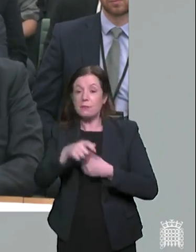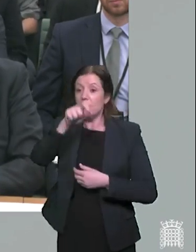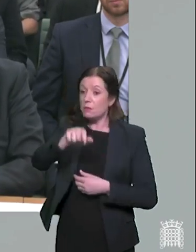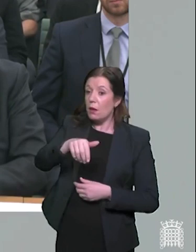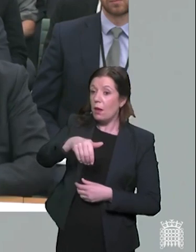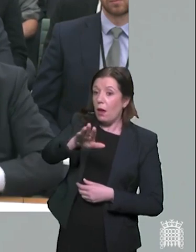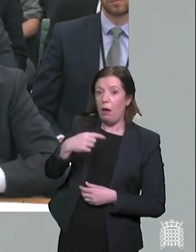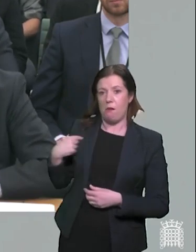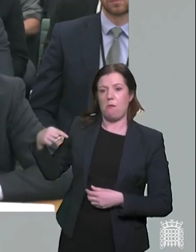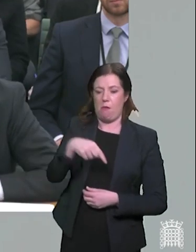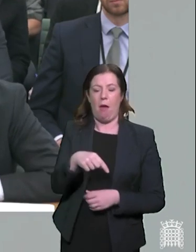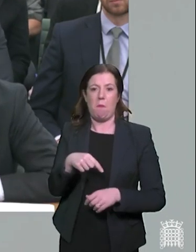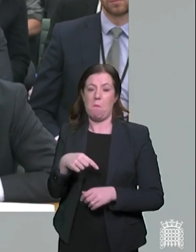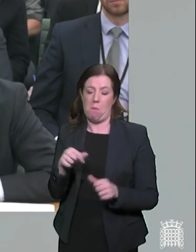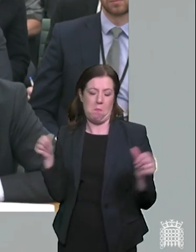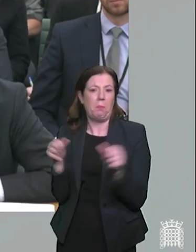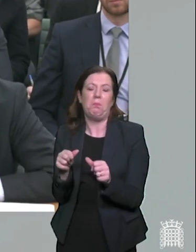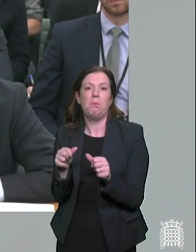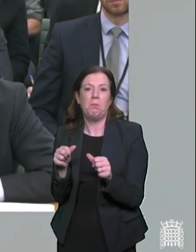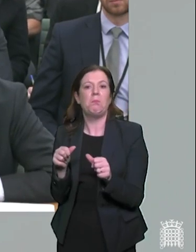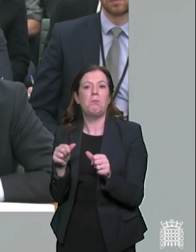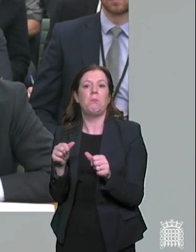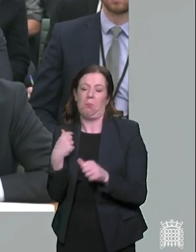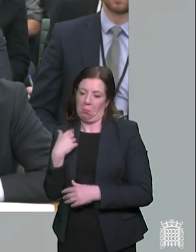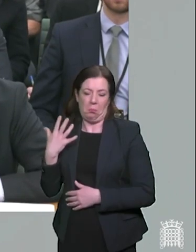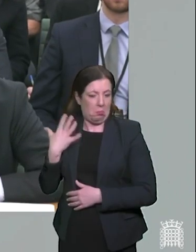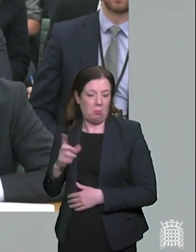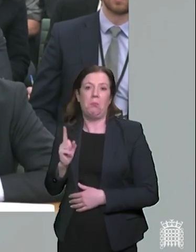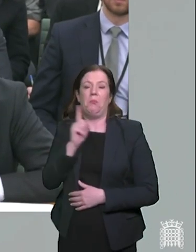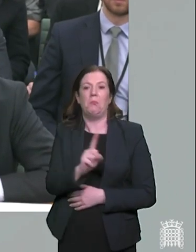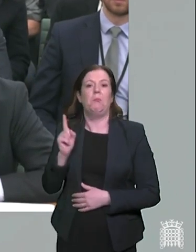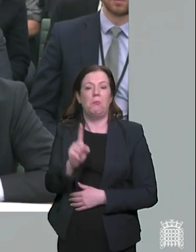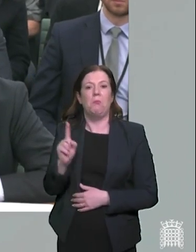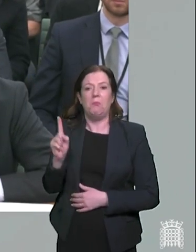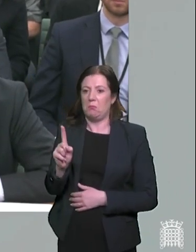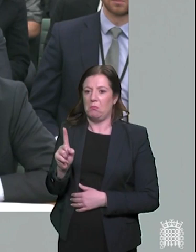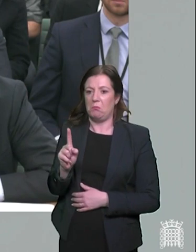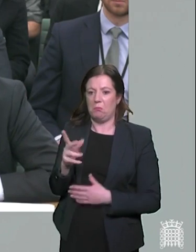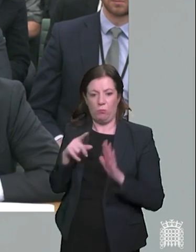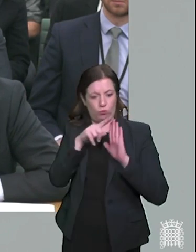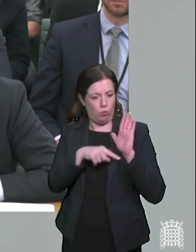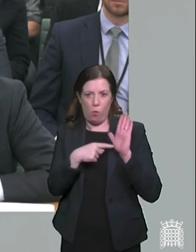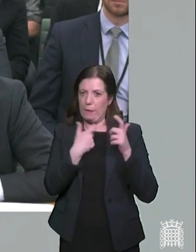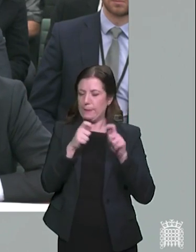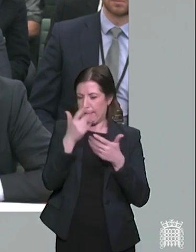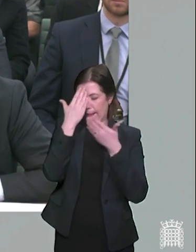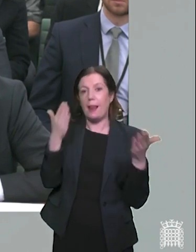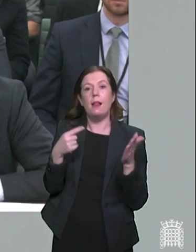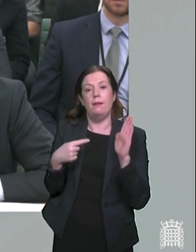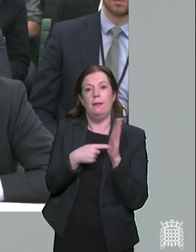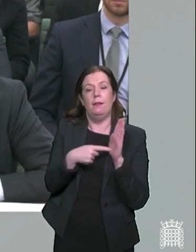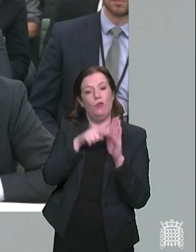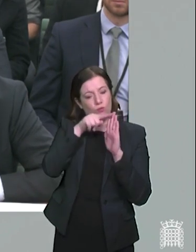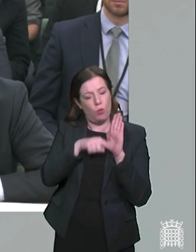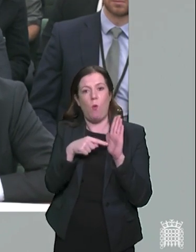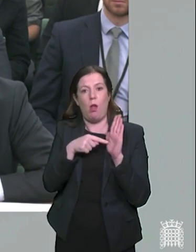that, at least insofar as my participation was concerned, did not fall foul of the rules. I just remind you of that key point about